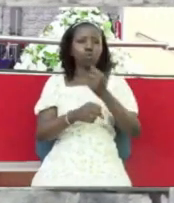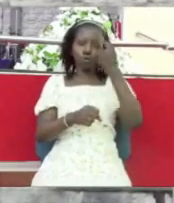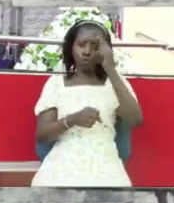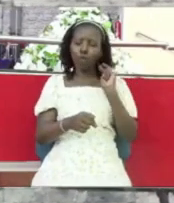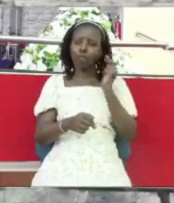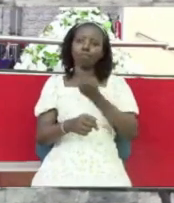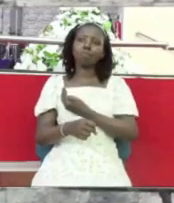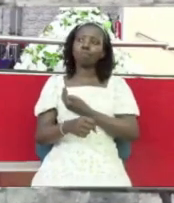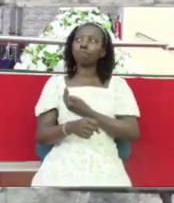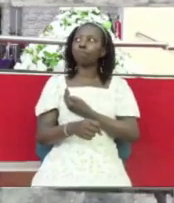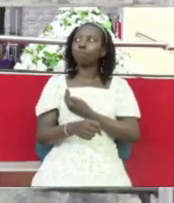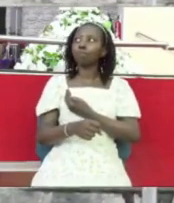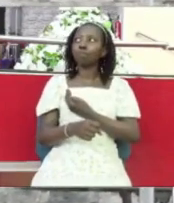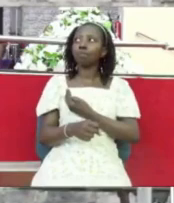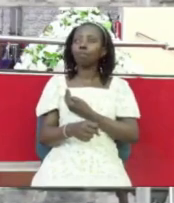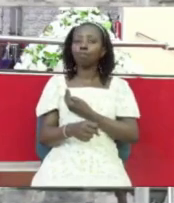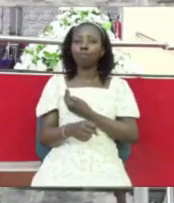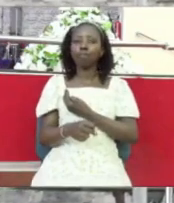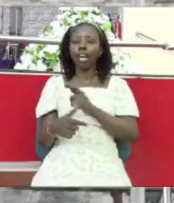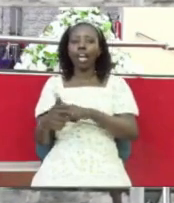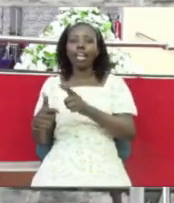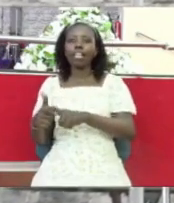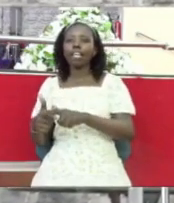then we are glorified.